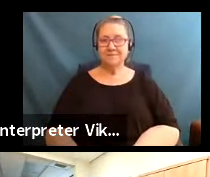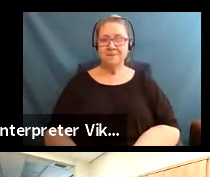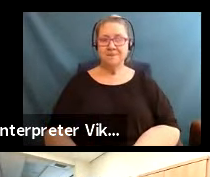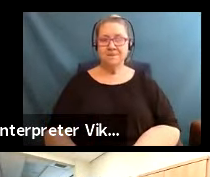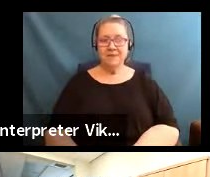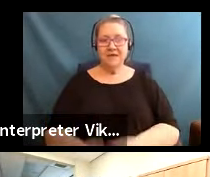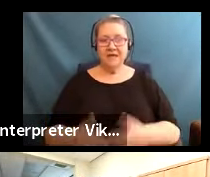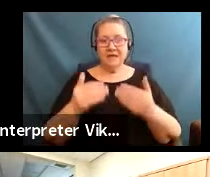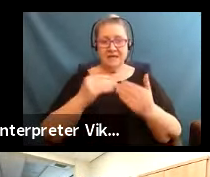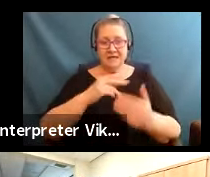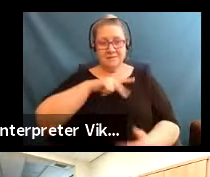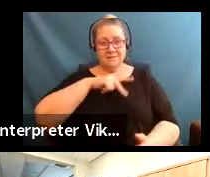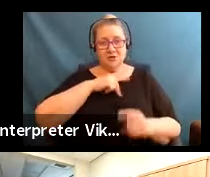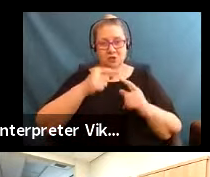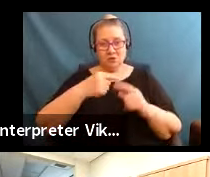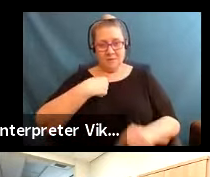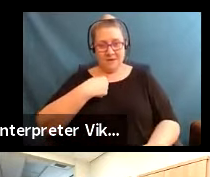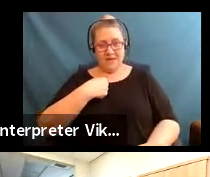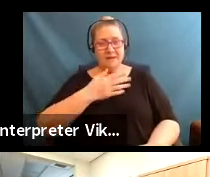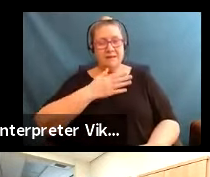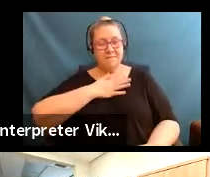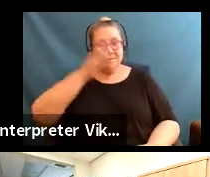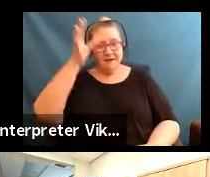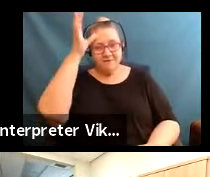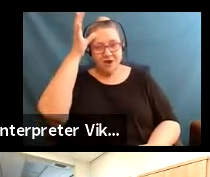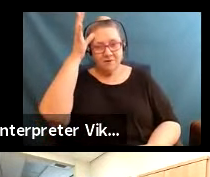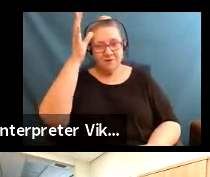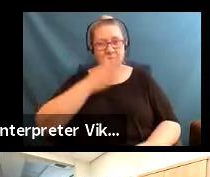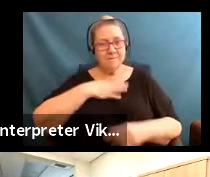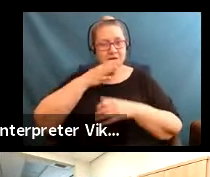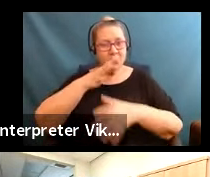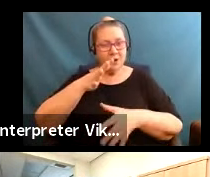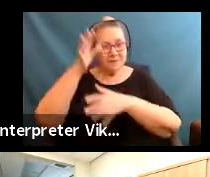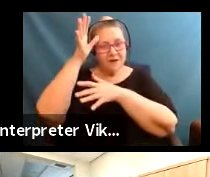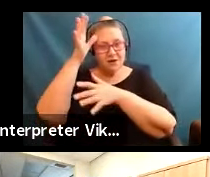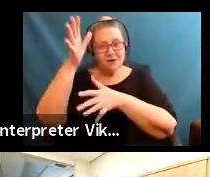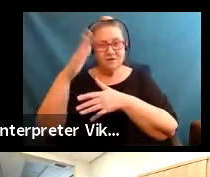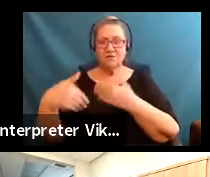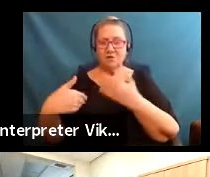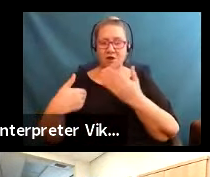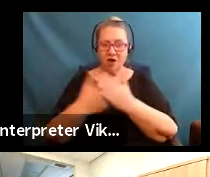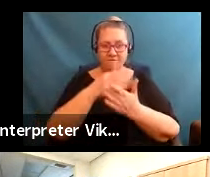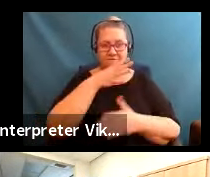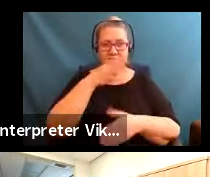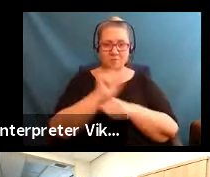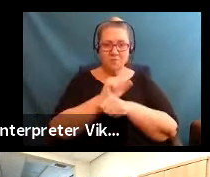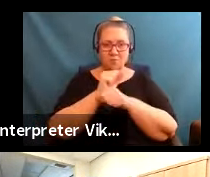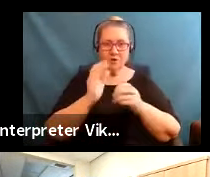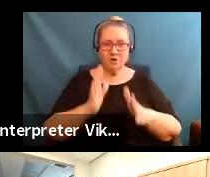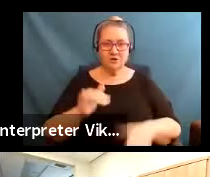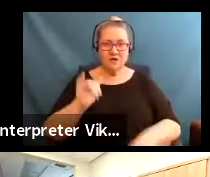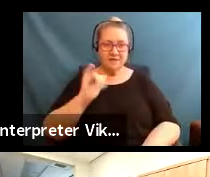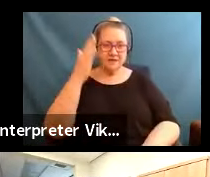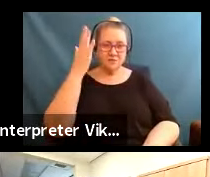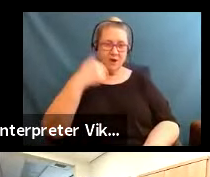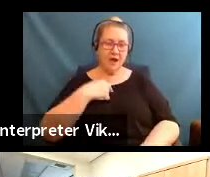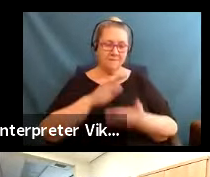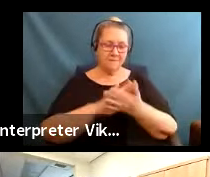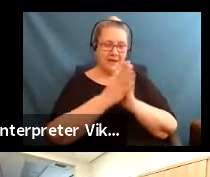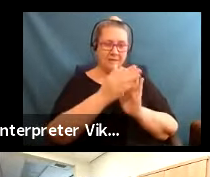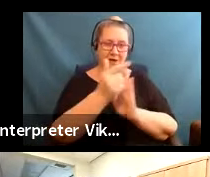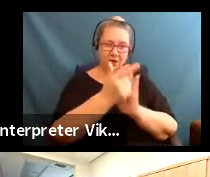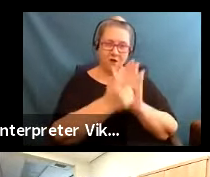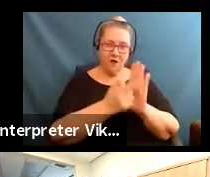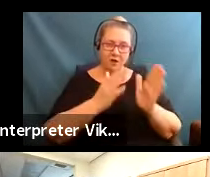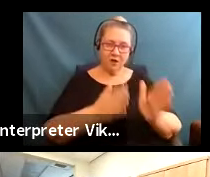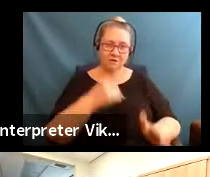This is personal to me because my father and my grandparents were all farm workers. That's why I became a lawyer for farm workers. So when